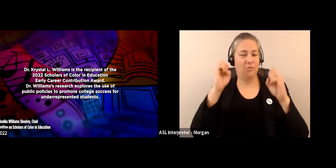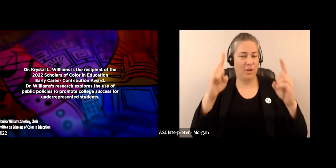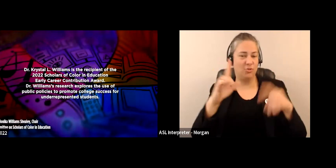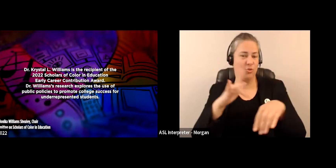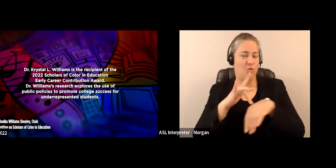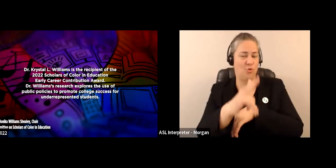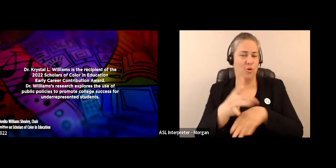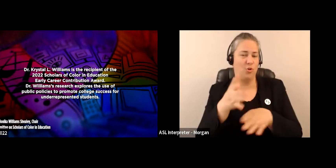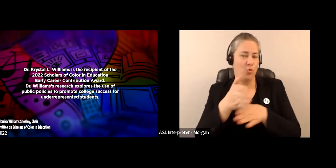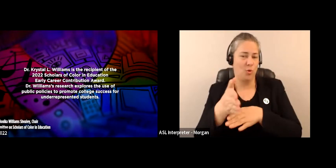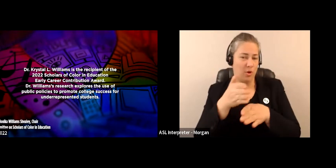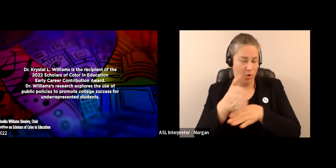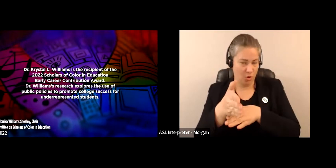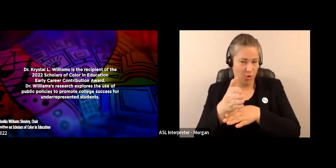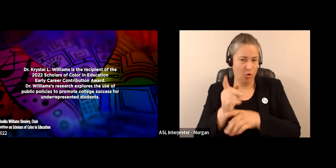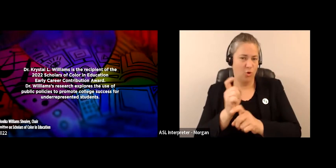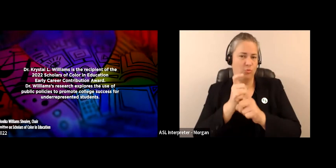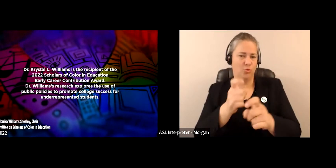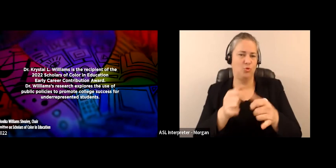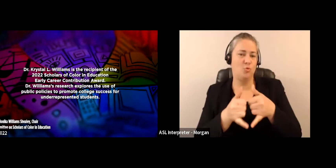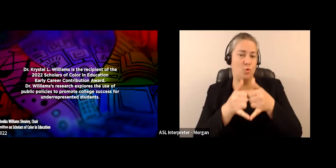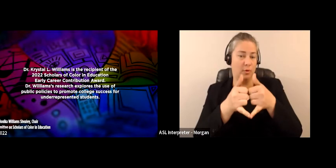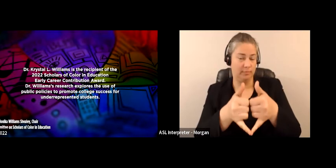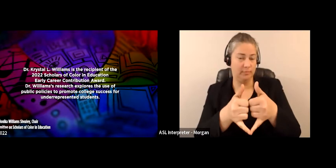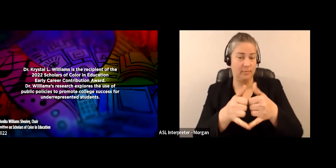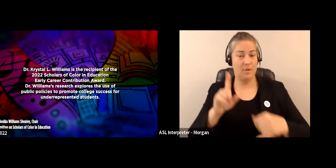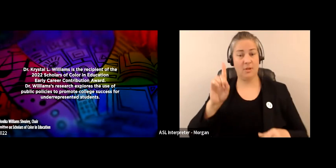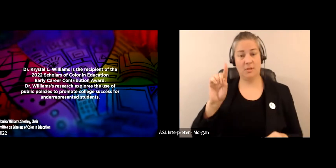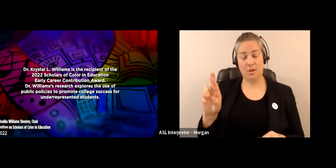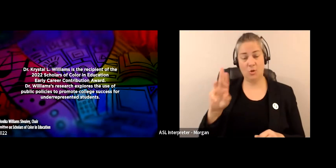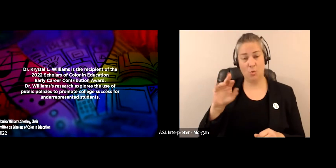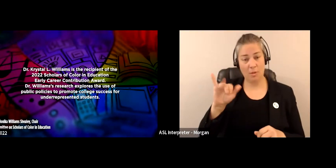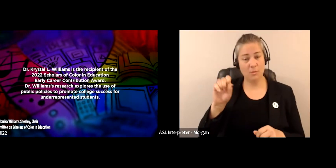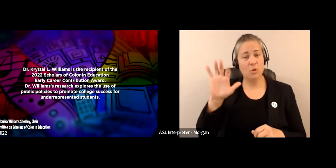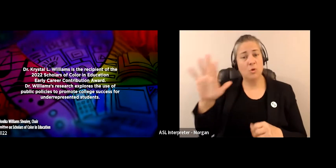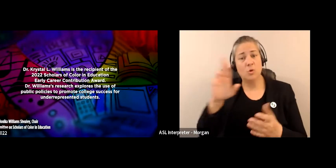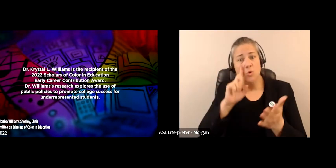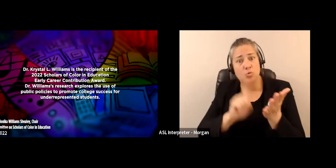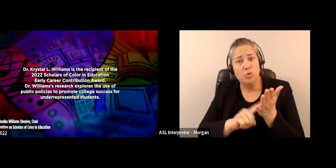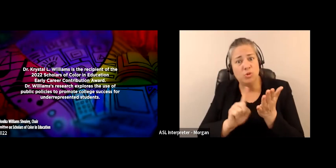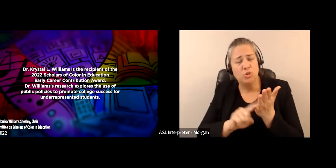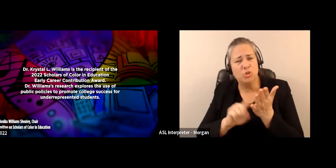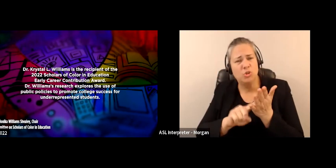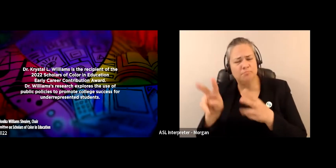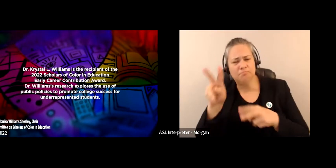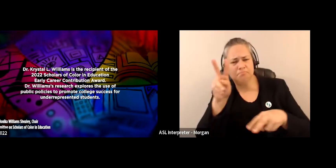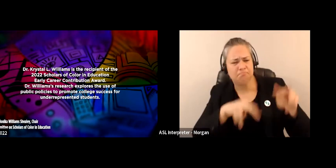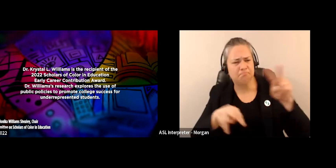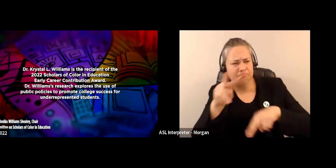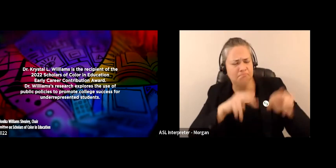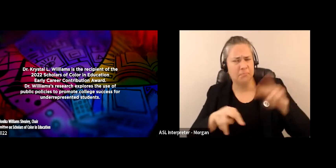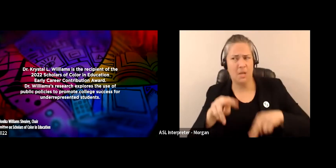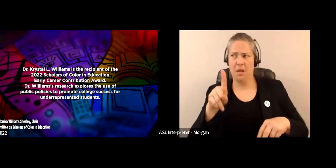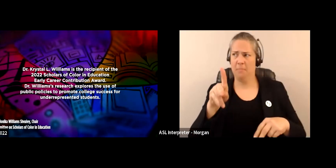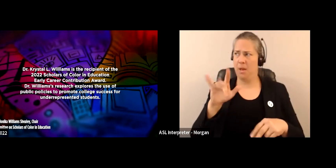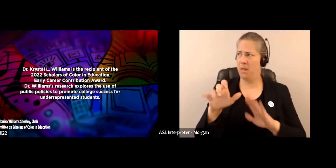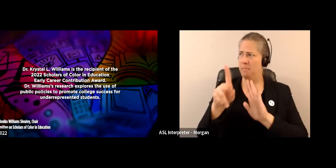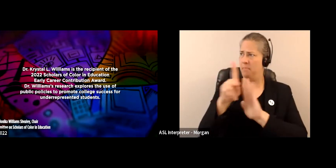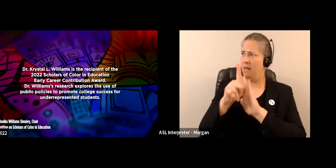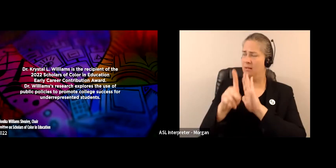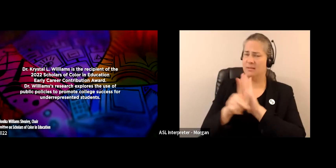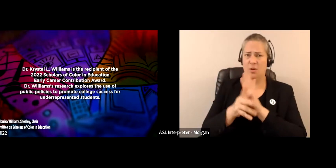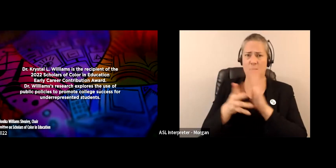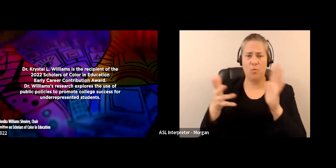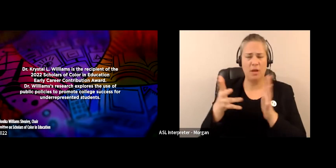Early Career Contribution Award. Dr. Williams' research explores the use of public policies to promote